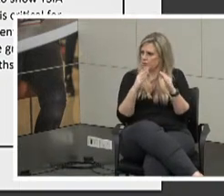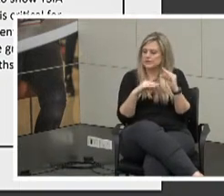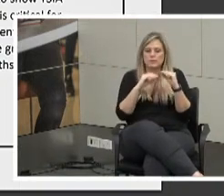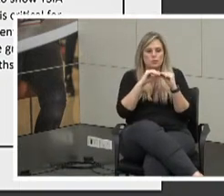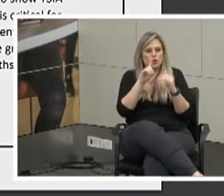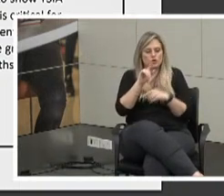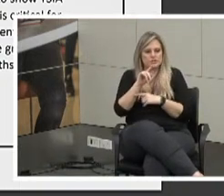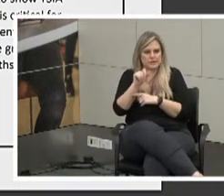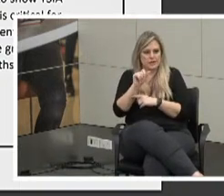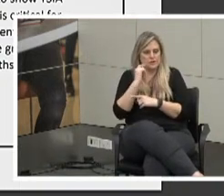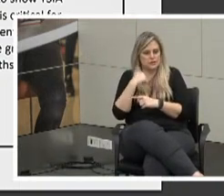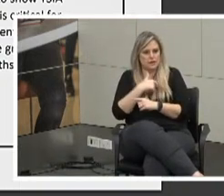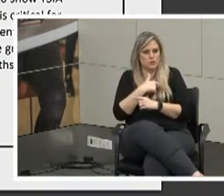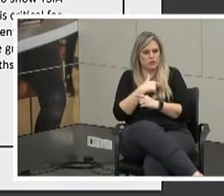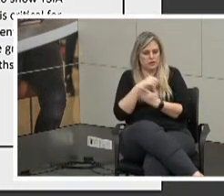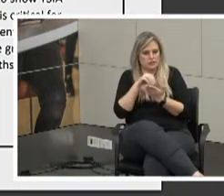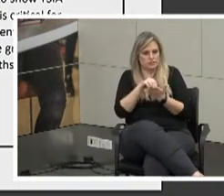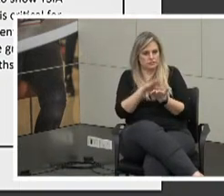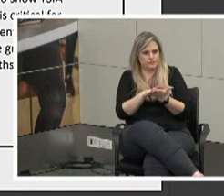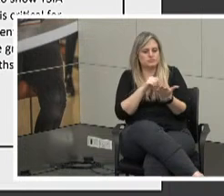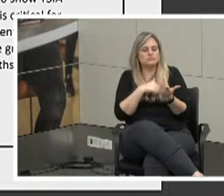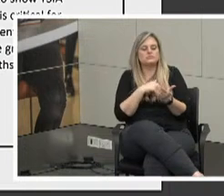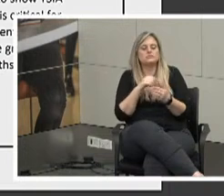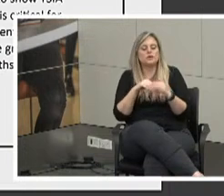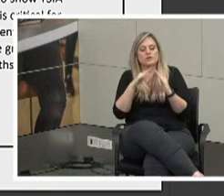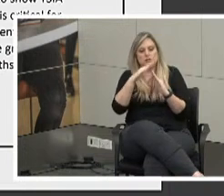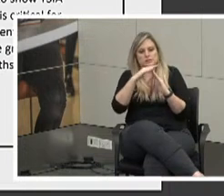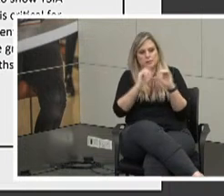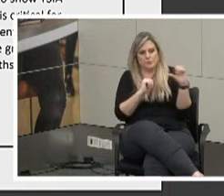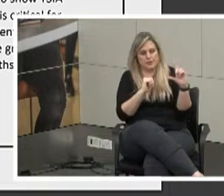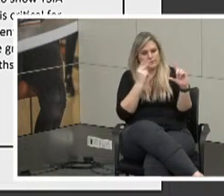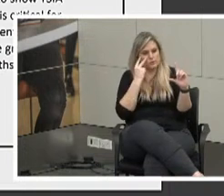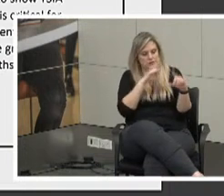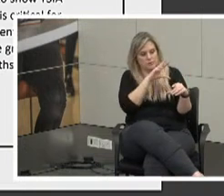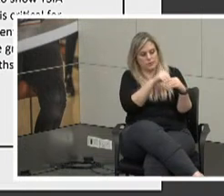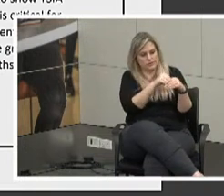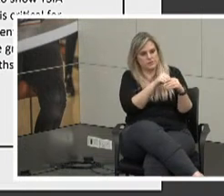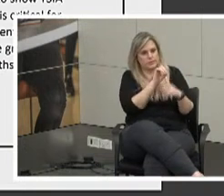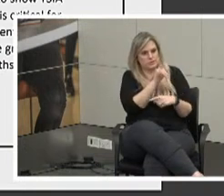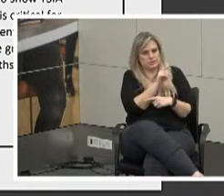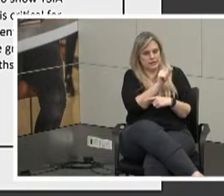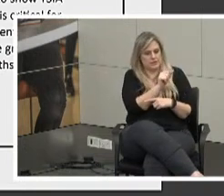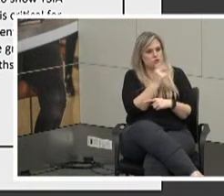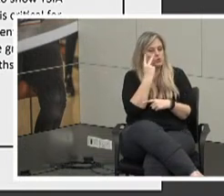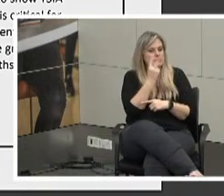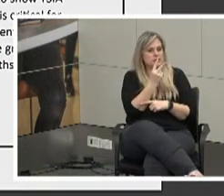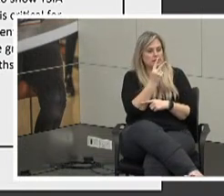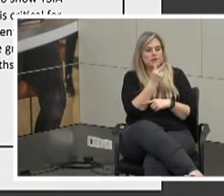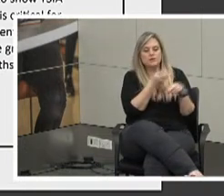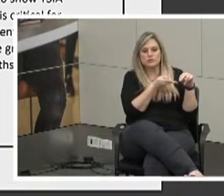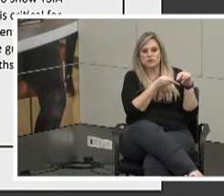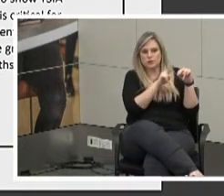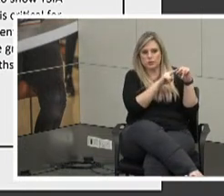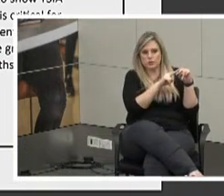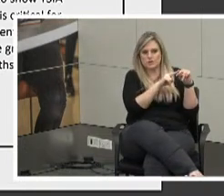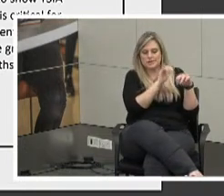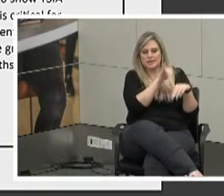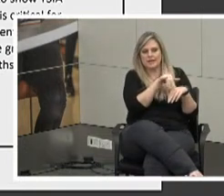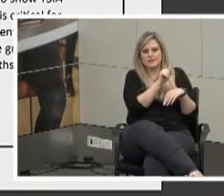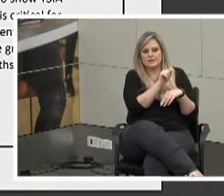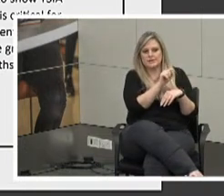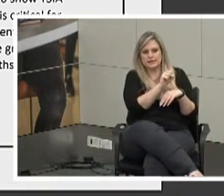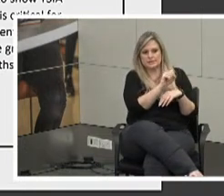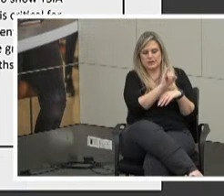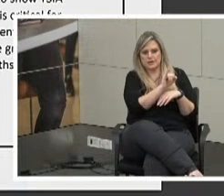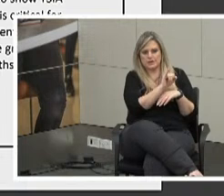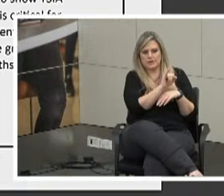that we track at the top left you'll look at some of the participation data what you really see here is there's been a bump in that tsia test